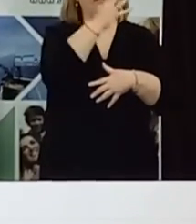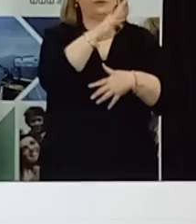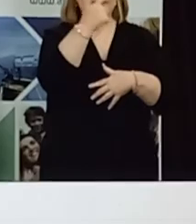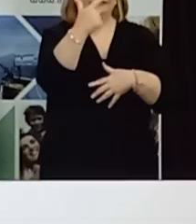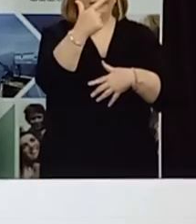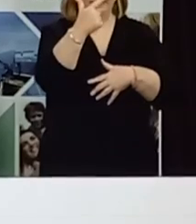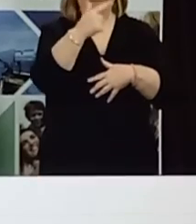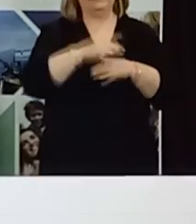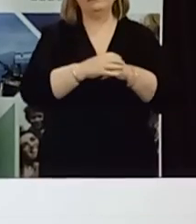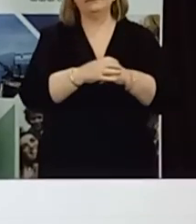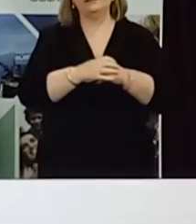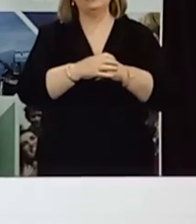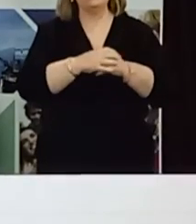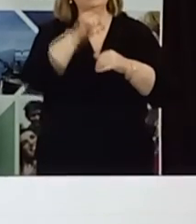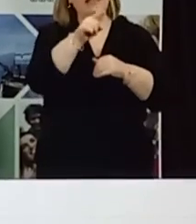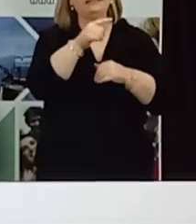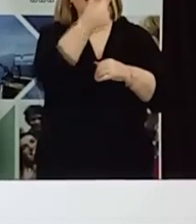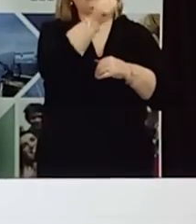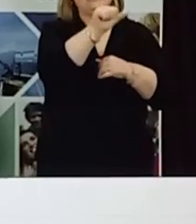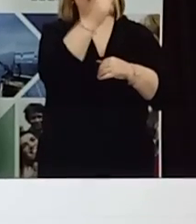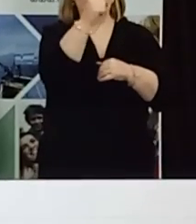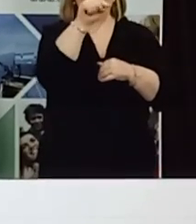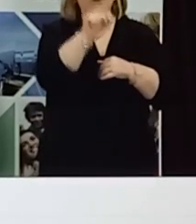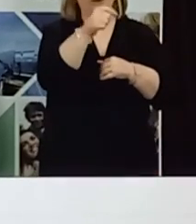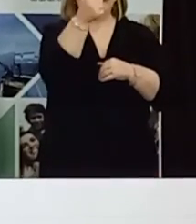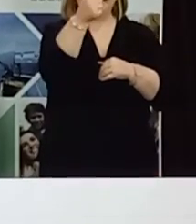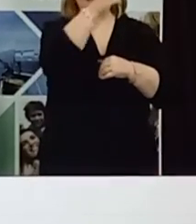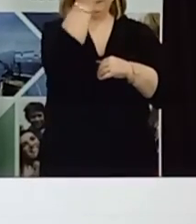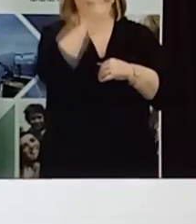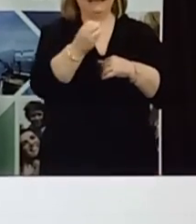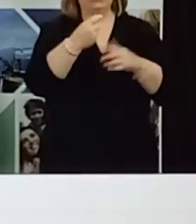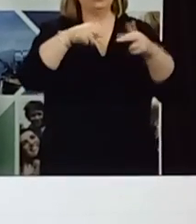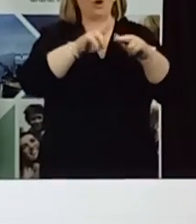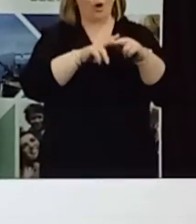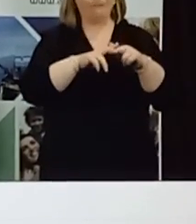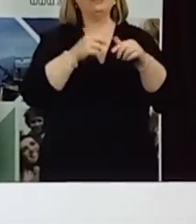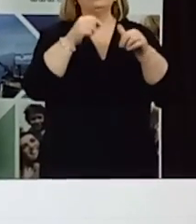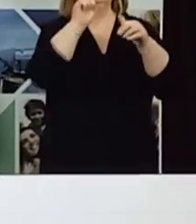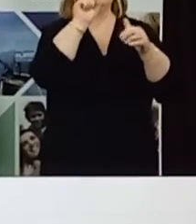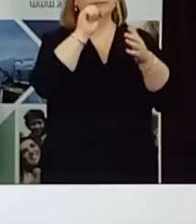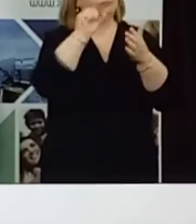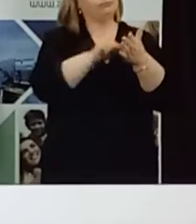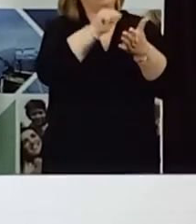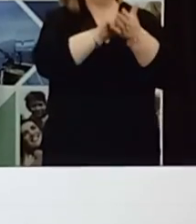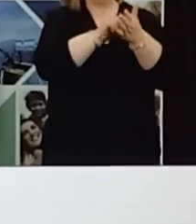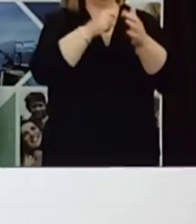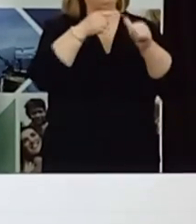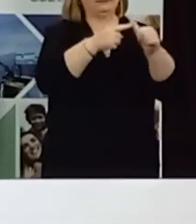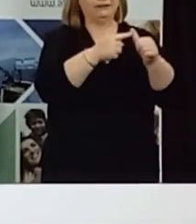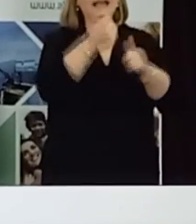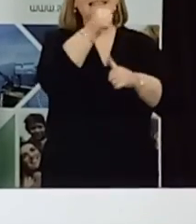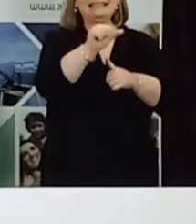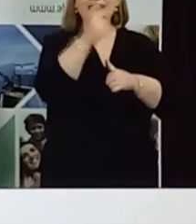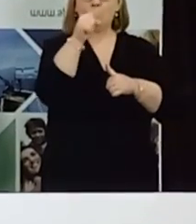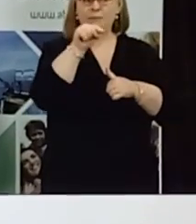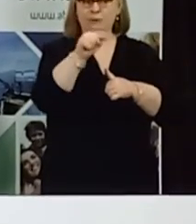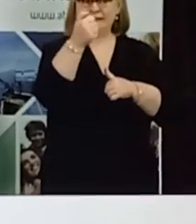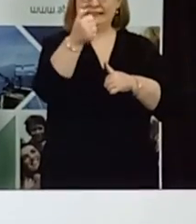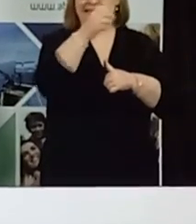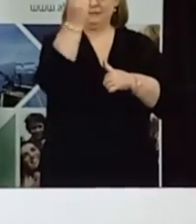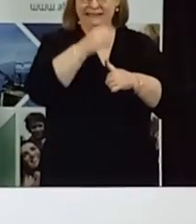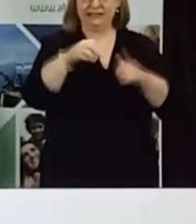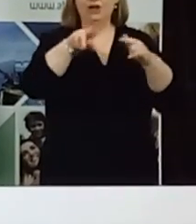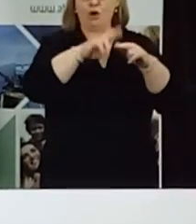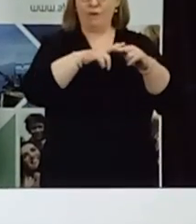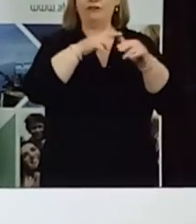1,817,247, representing 61.6% of clear responses. Oh my god. That's 61.6% of